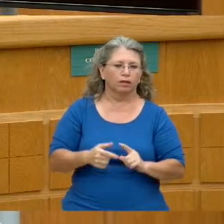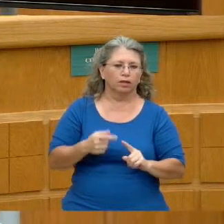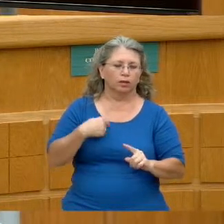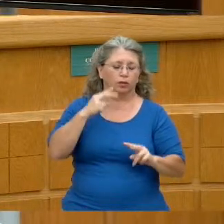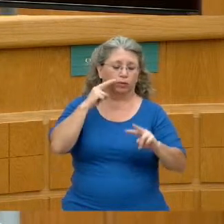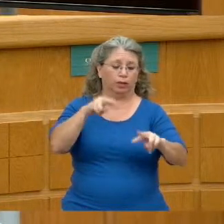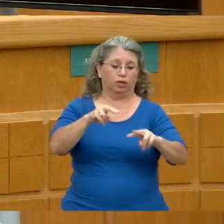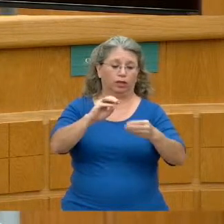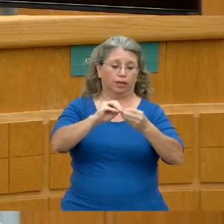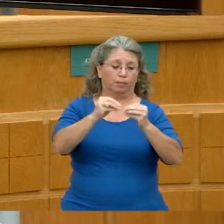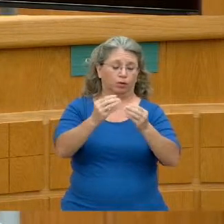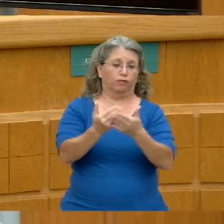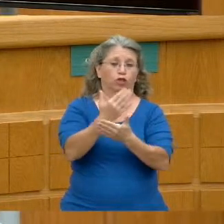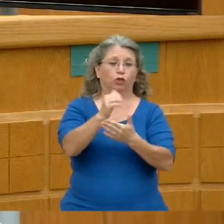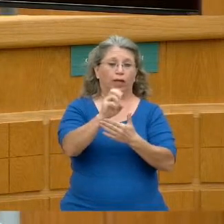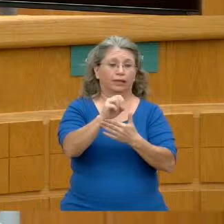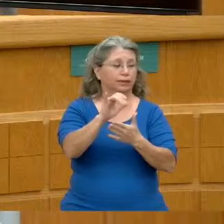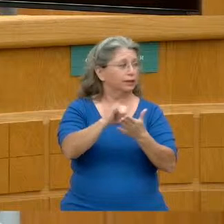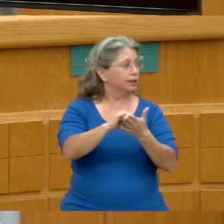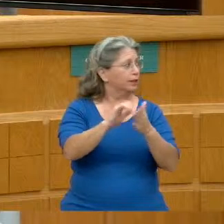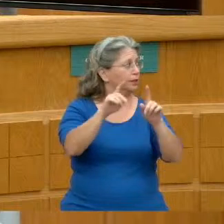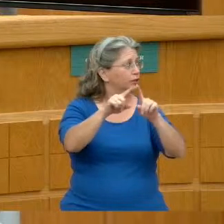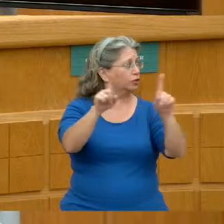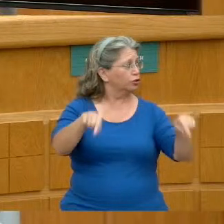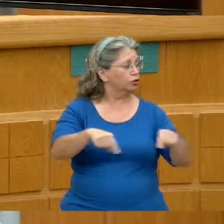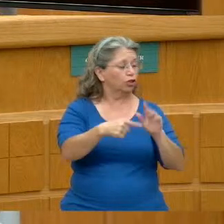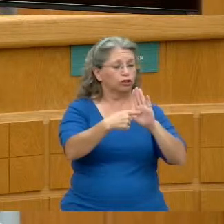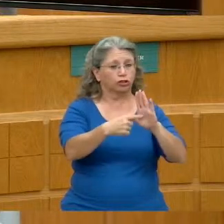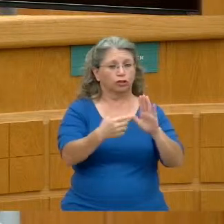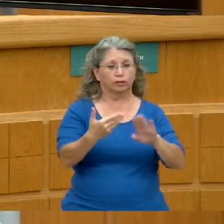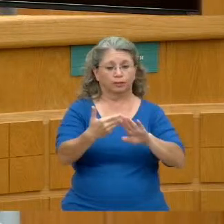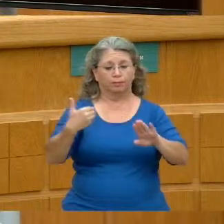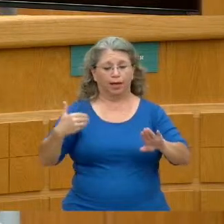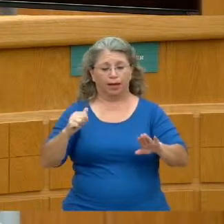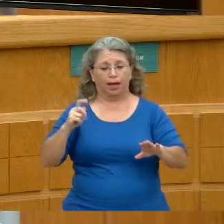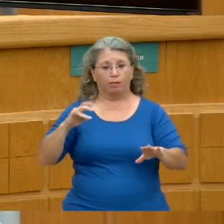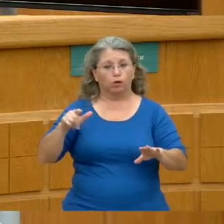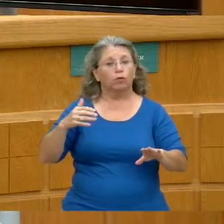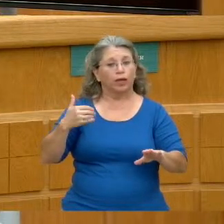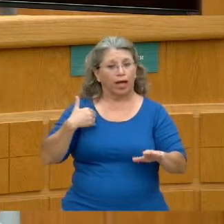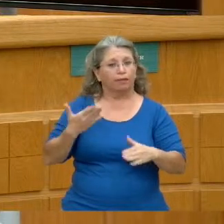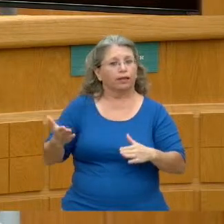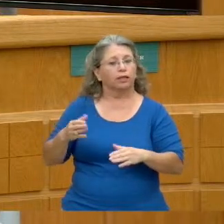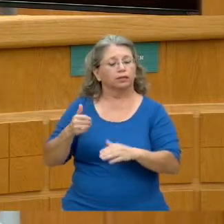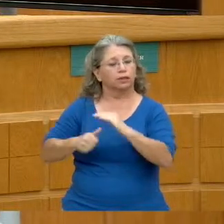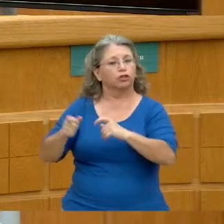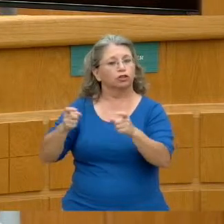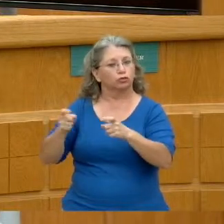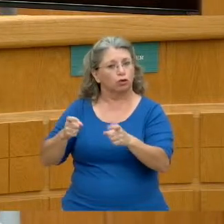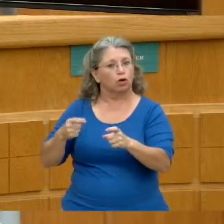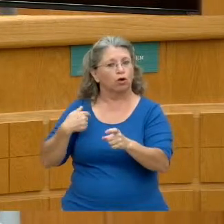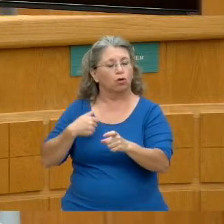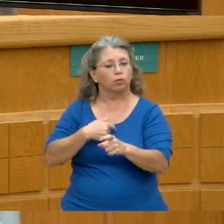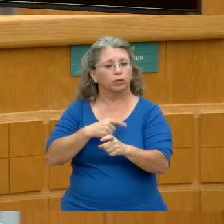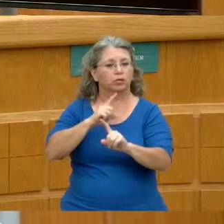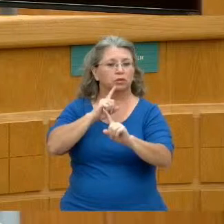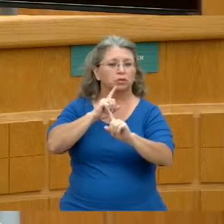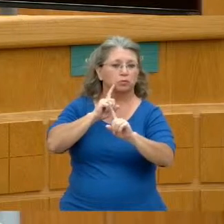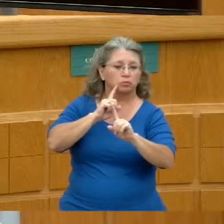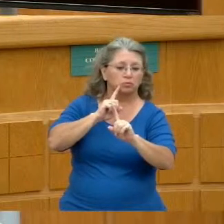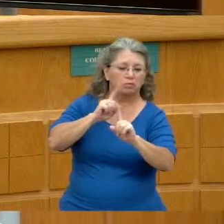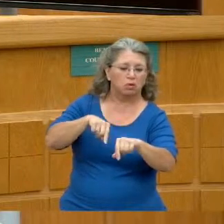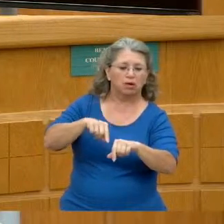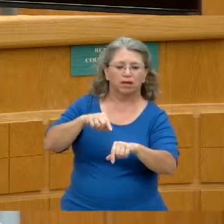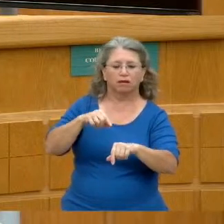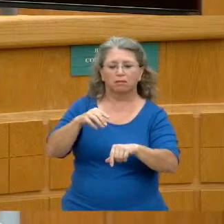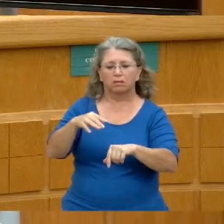in the beginning, but this chart really puts it in perspective. We're back here in April when we had things under control, and we were reporting 4 and 5